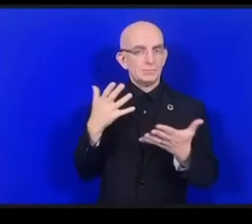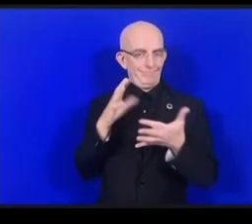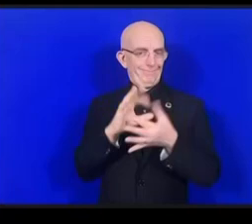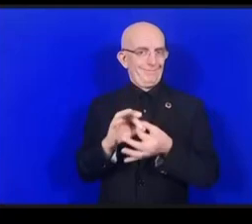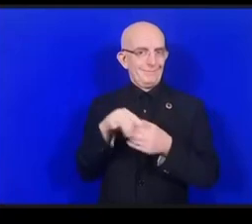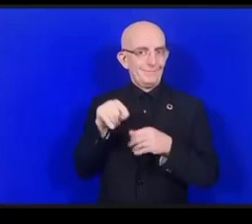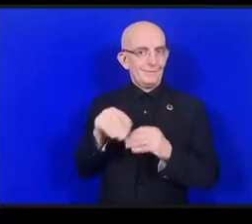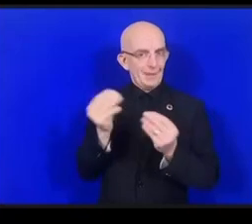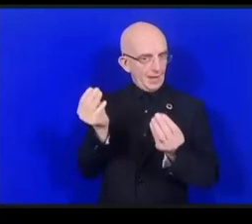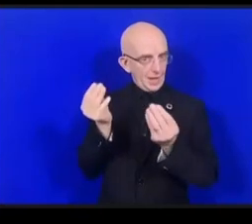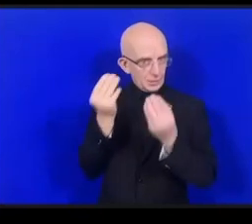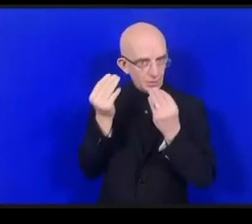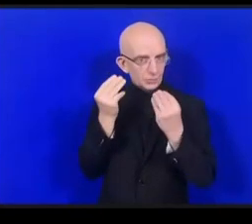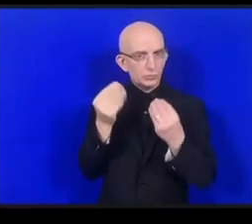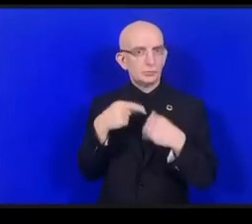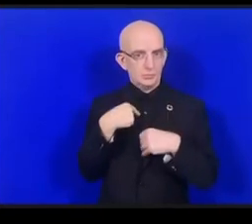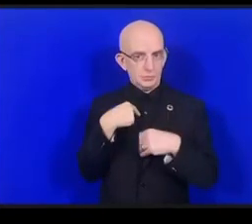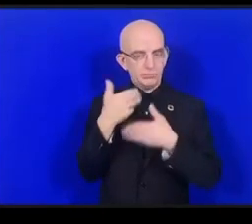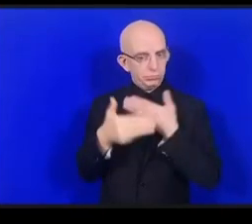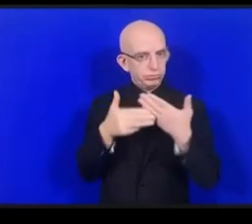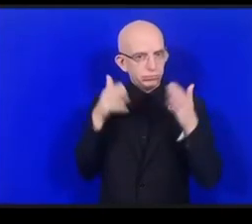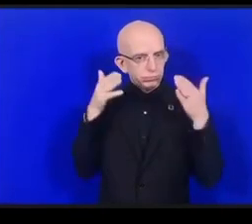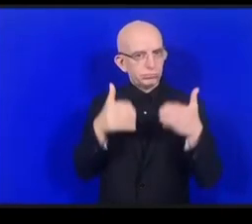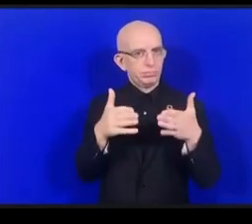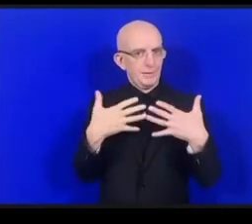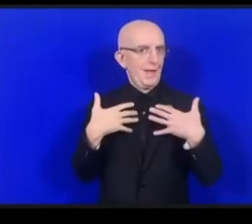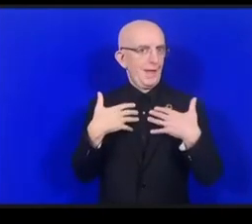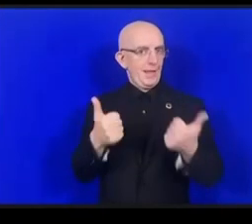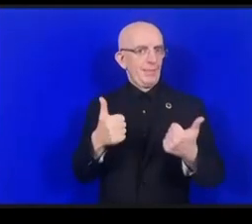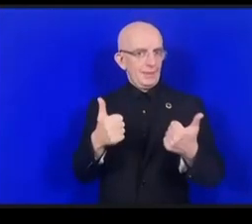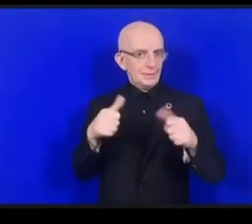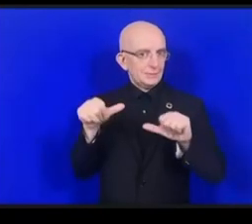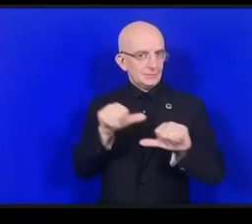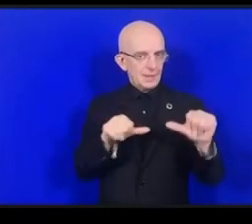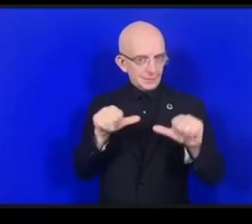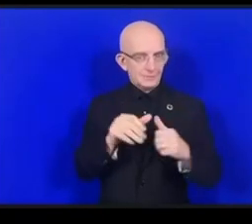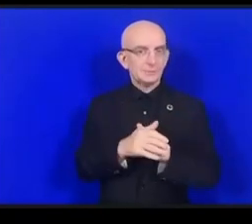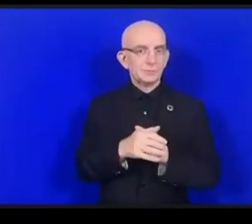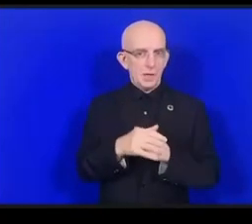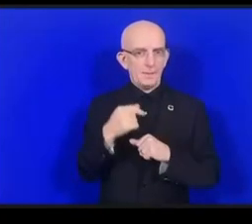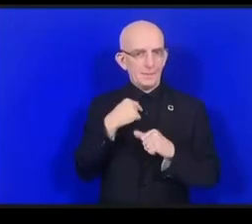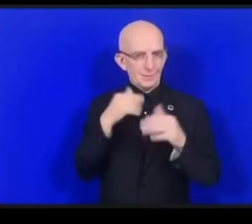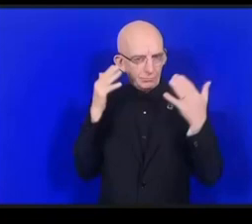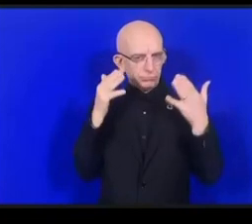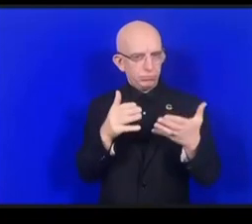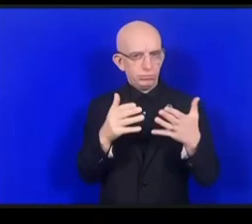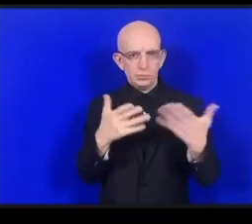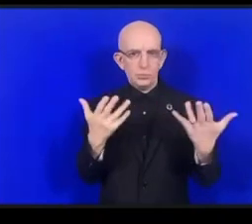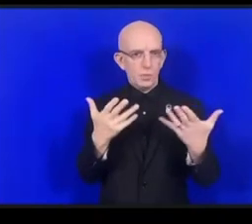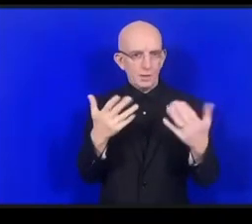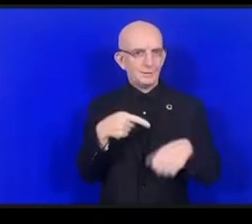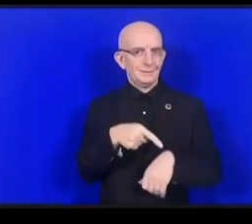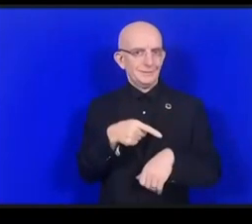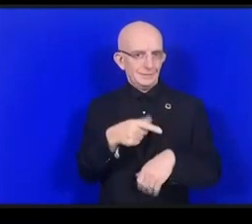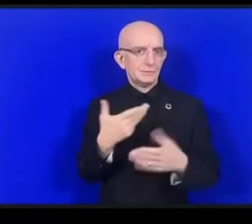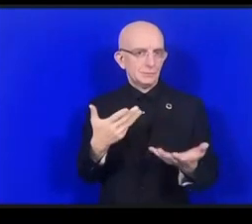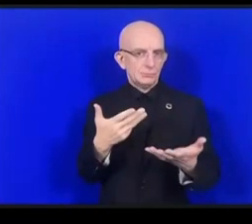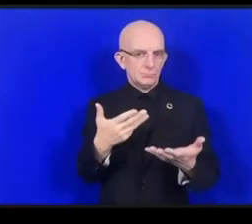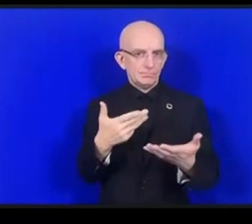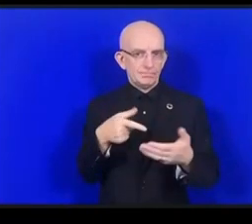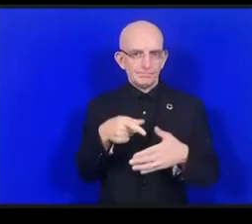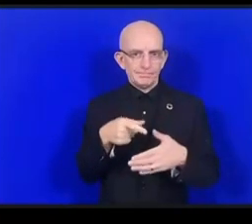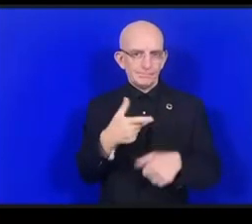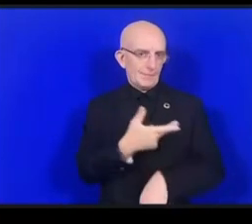is Akemi Yokoyama. I am an Asian Pacific leader for people with disability and volunteer leader for